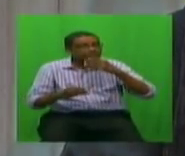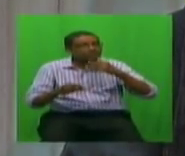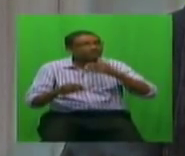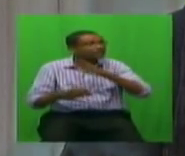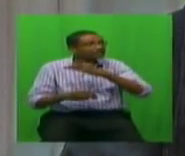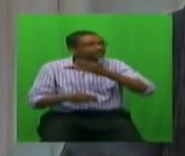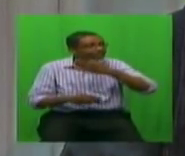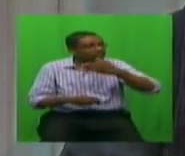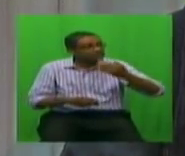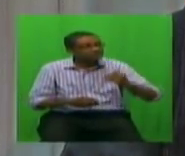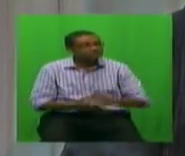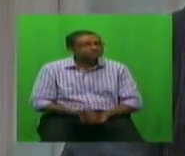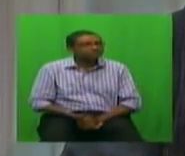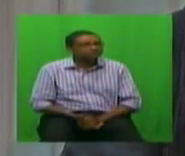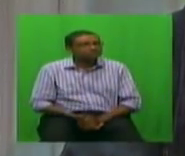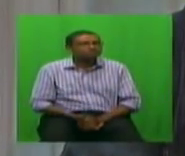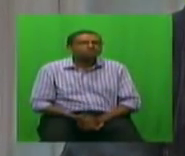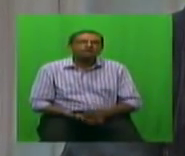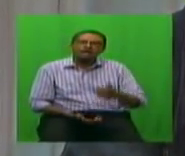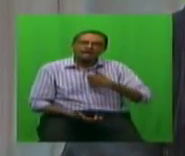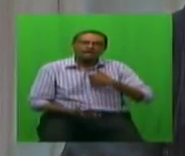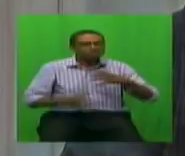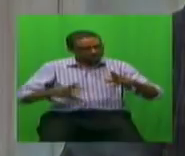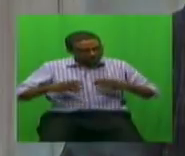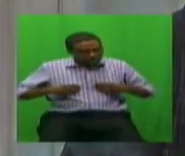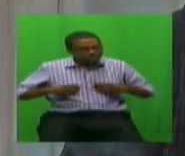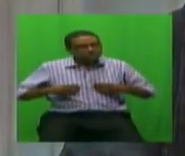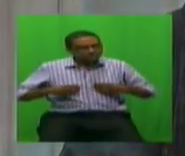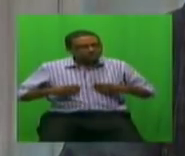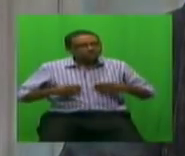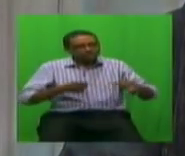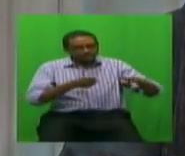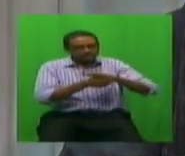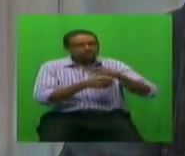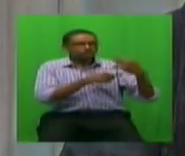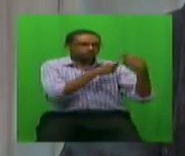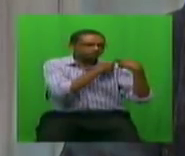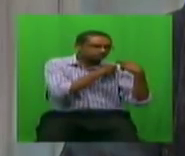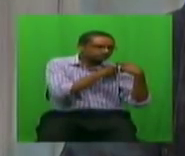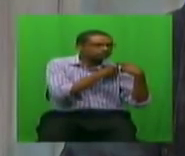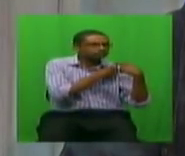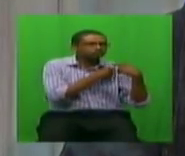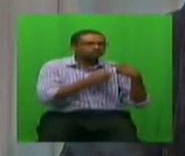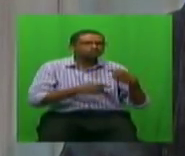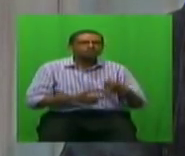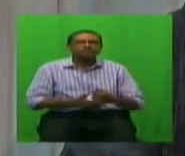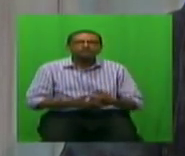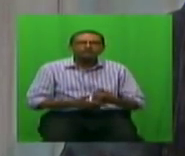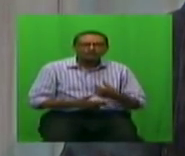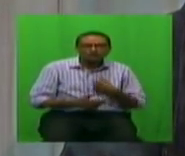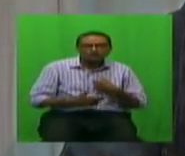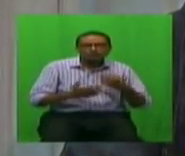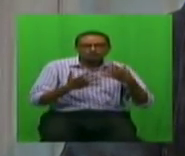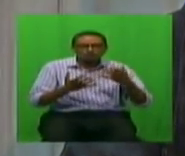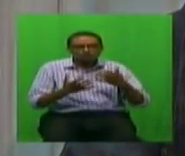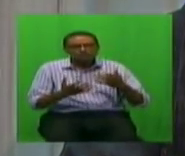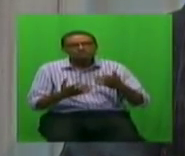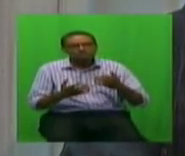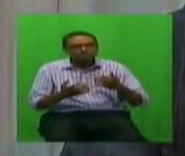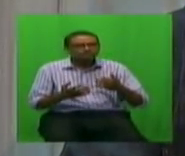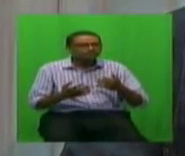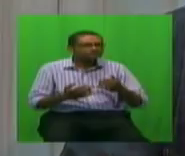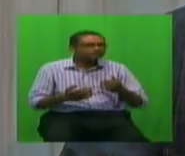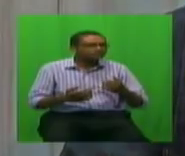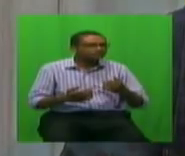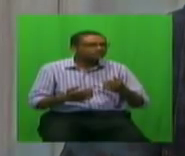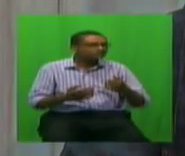that I have taken personal responsibility for, because I want to make sure we just simply have not had to deal with it. And